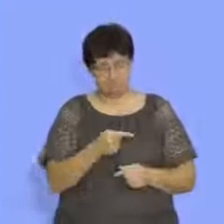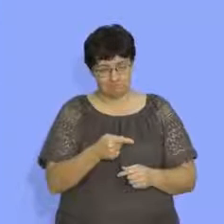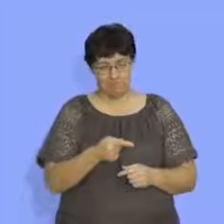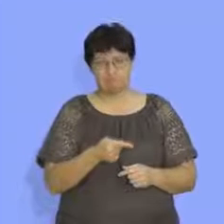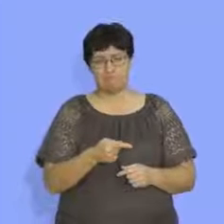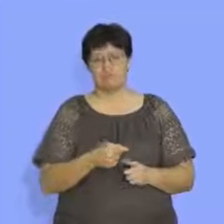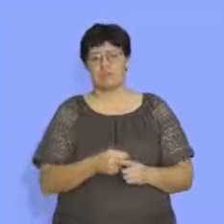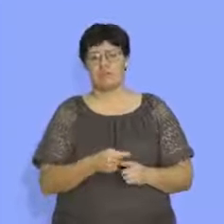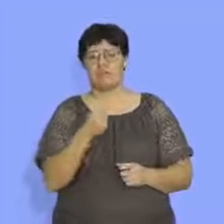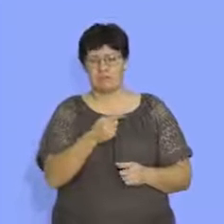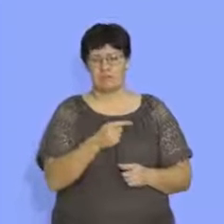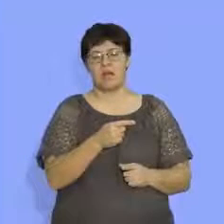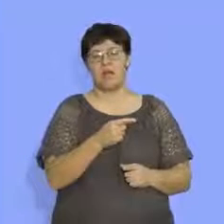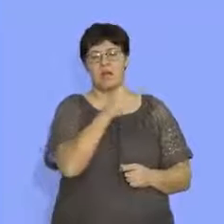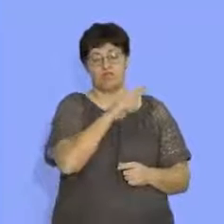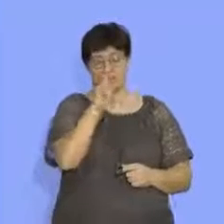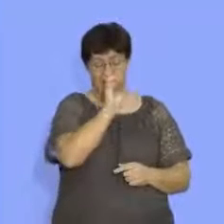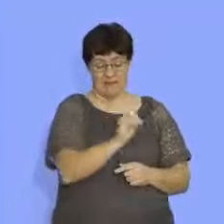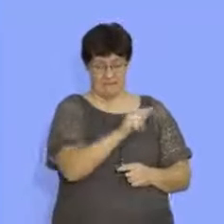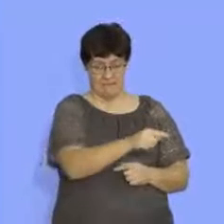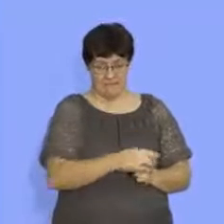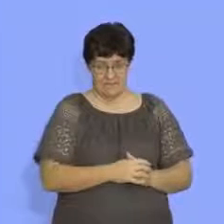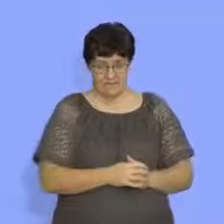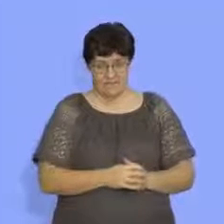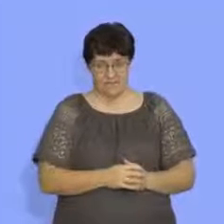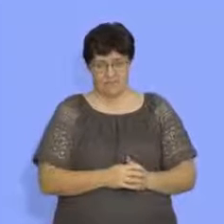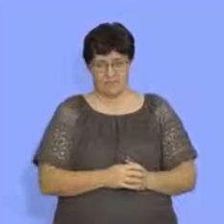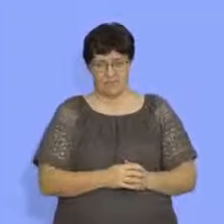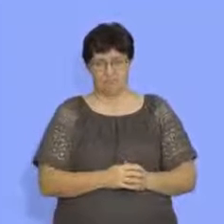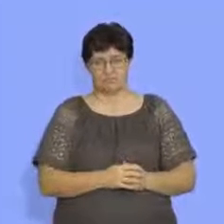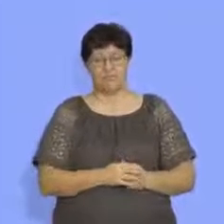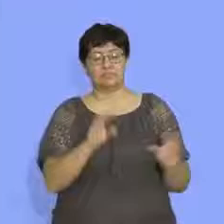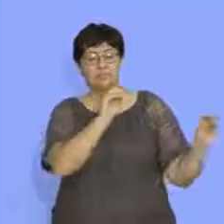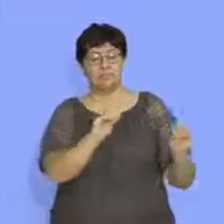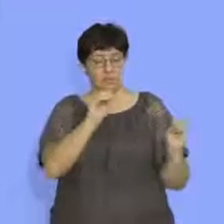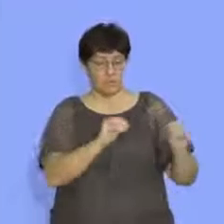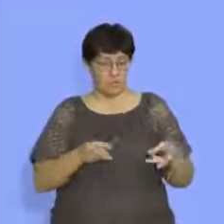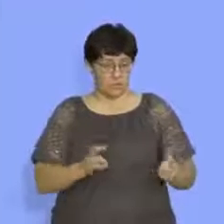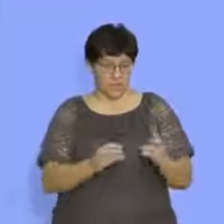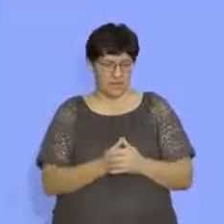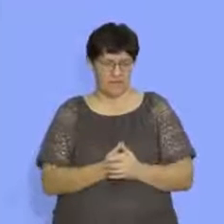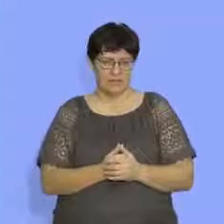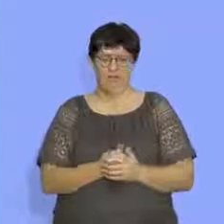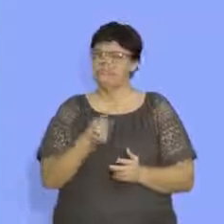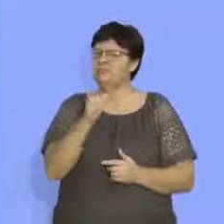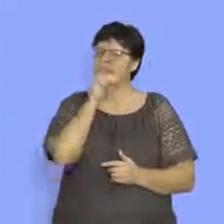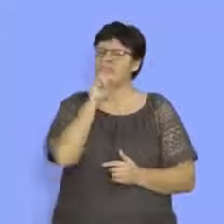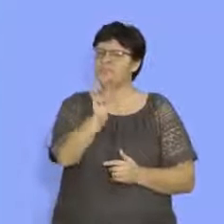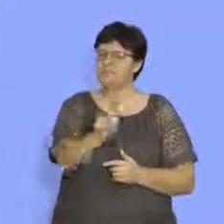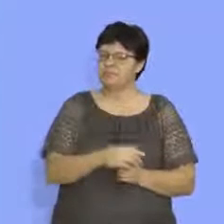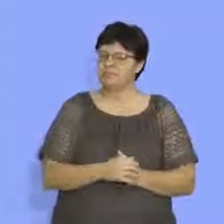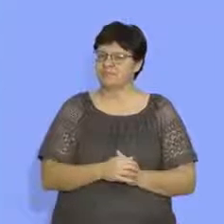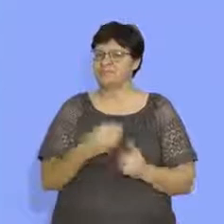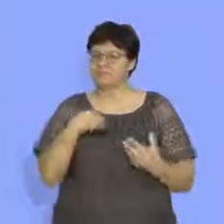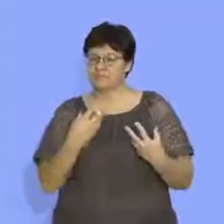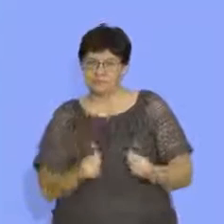this one will be when it's a quadratic equation, right? Now, with the substitution method, what this simply